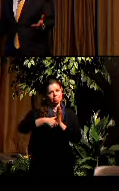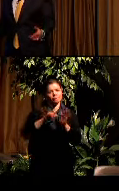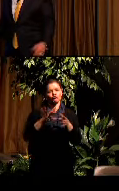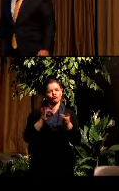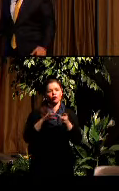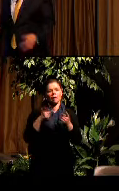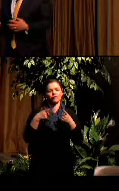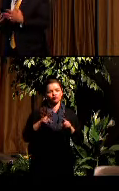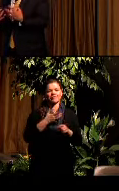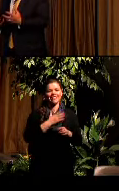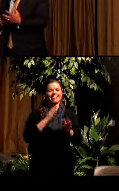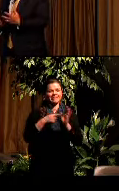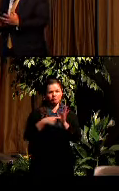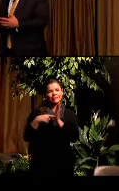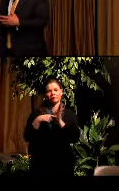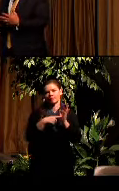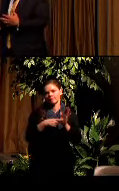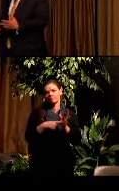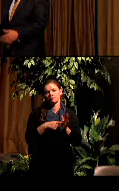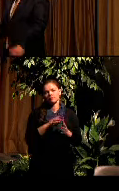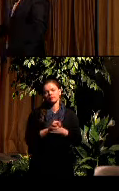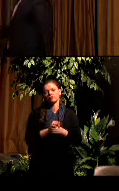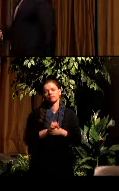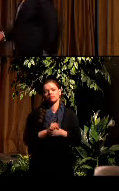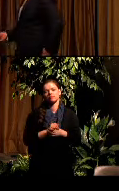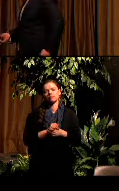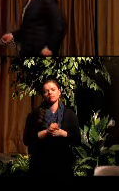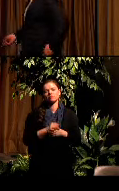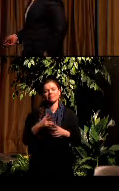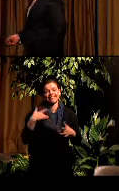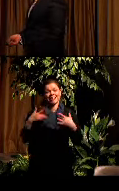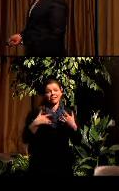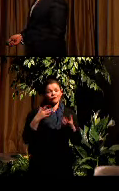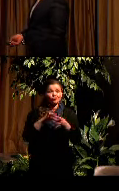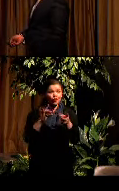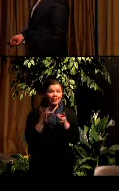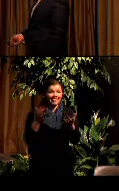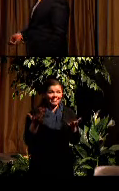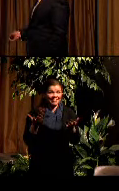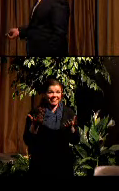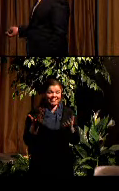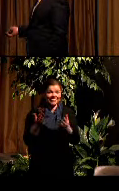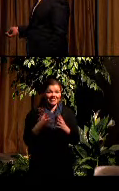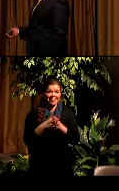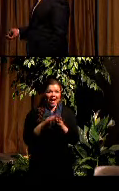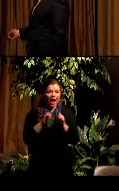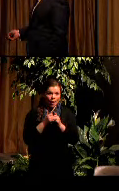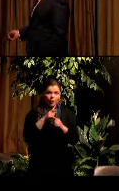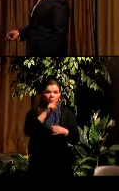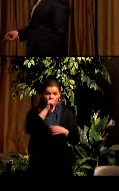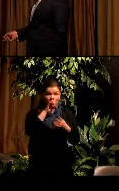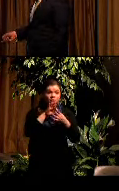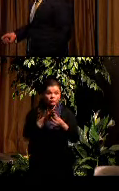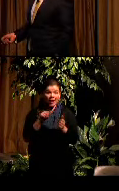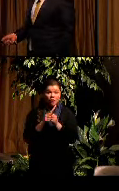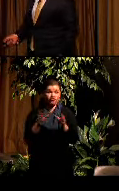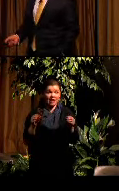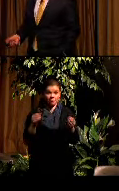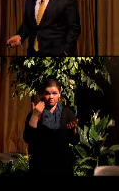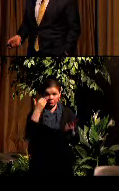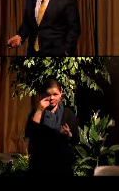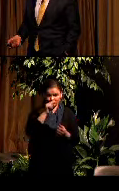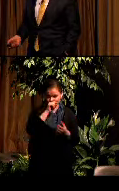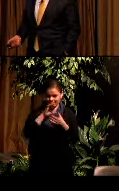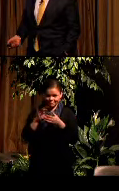really exciting story, that synchronization that's occurred with the whole horseshoe crab phenomenon. But it's not the